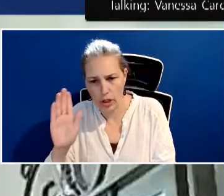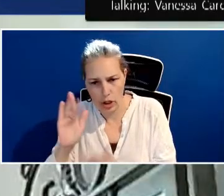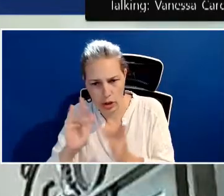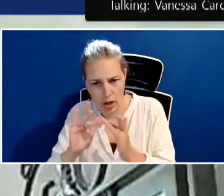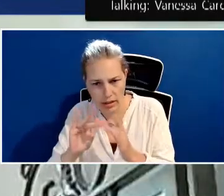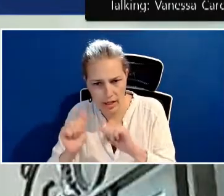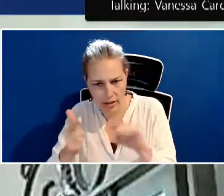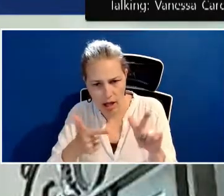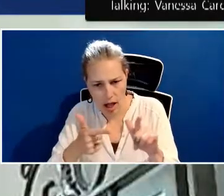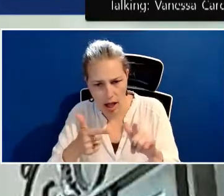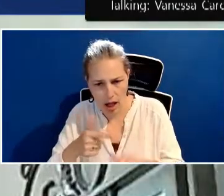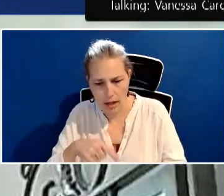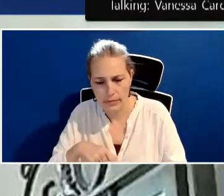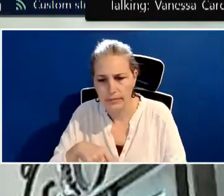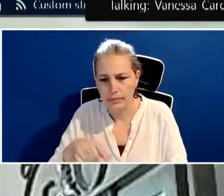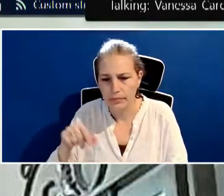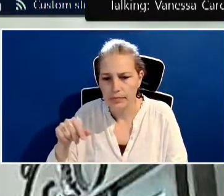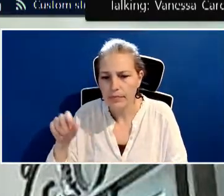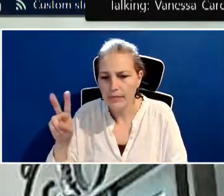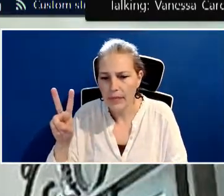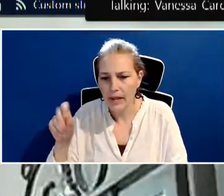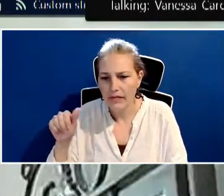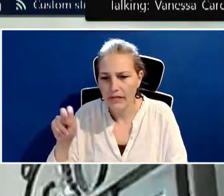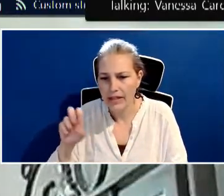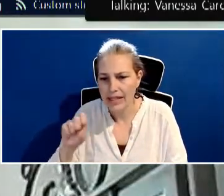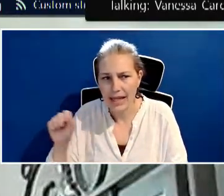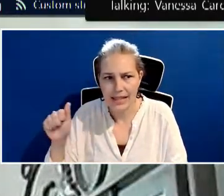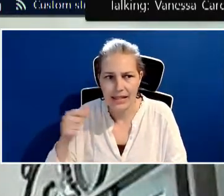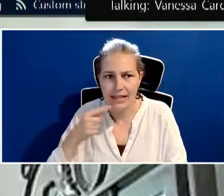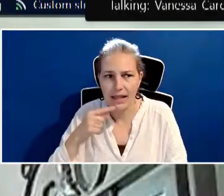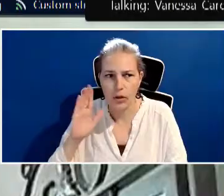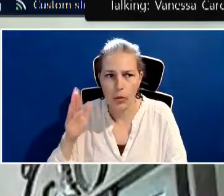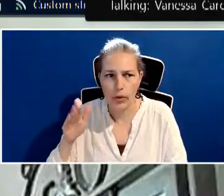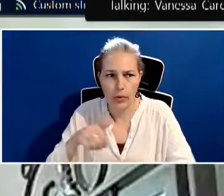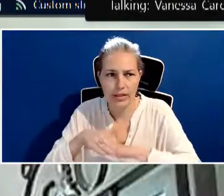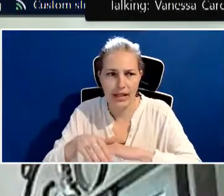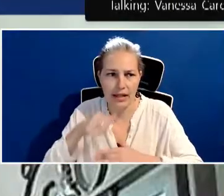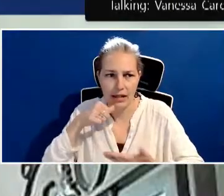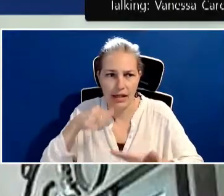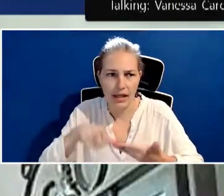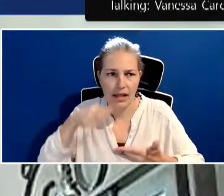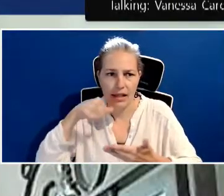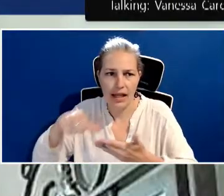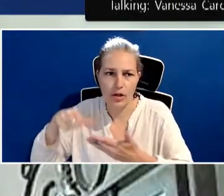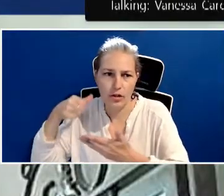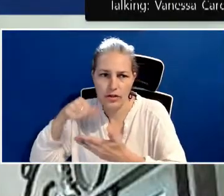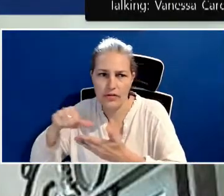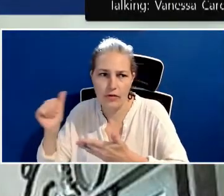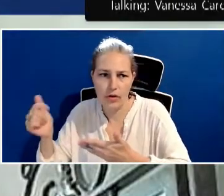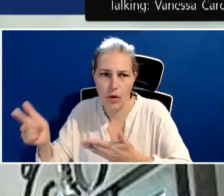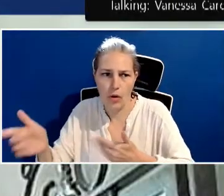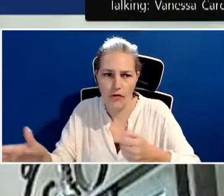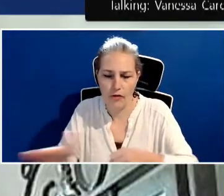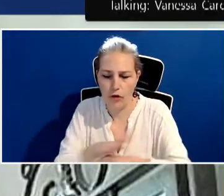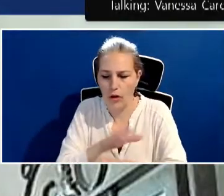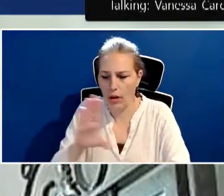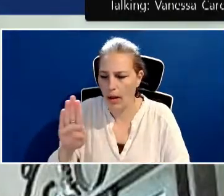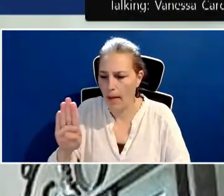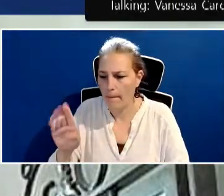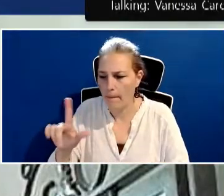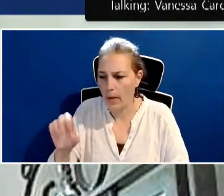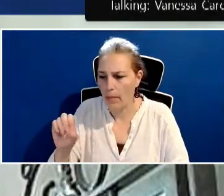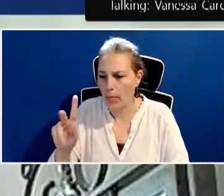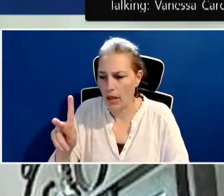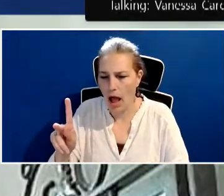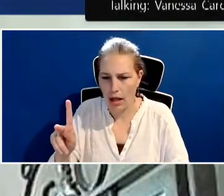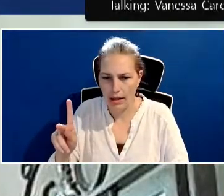be Dear Neighbor letters that are sent out to the impacted community and block. So there's going to be sort of